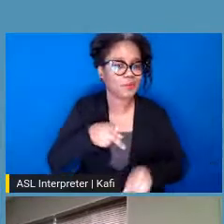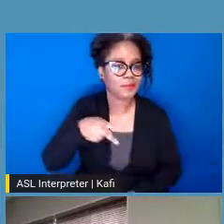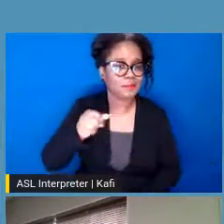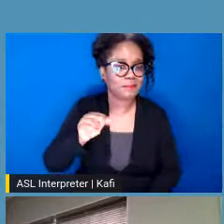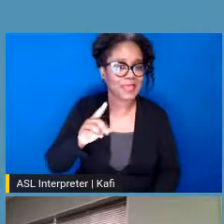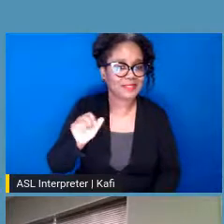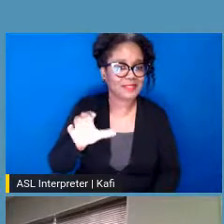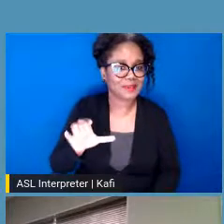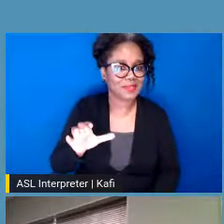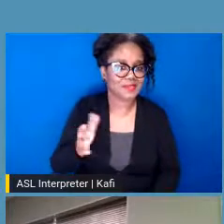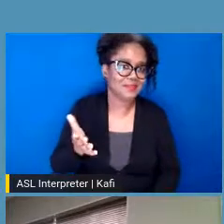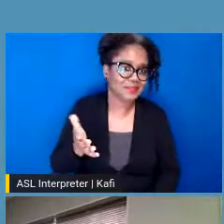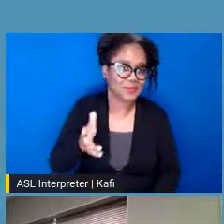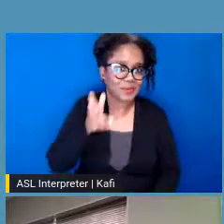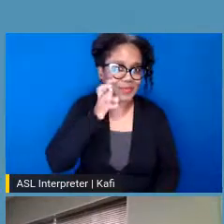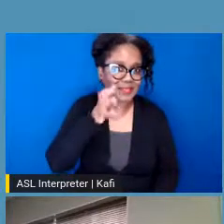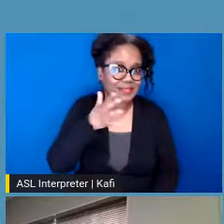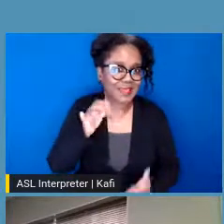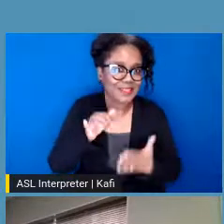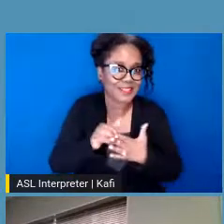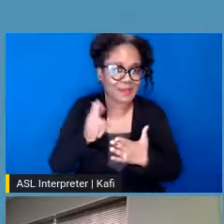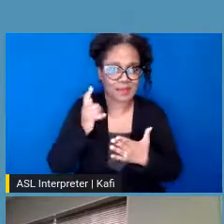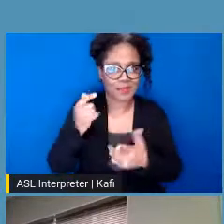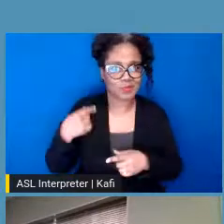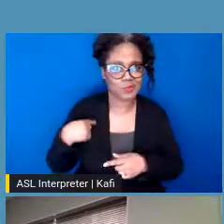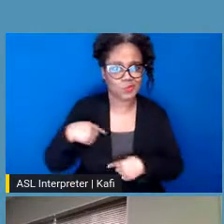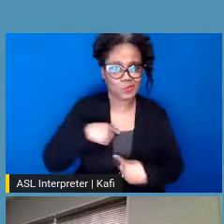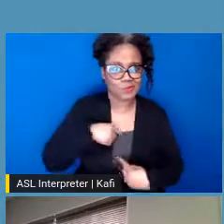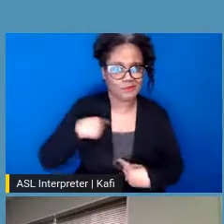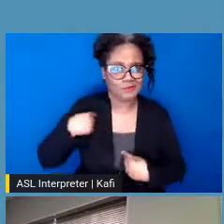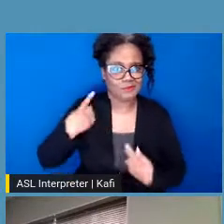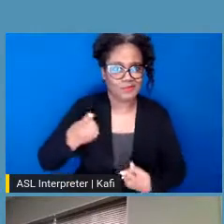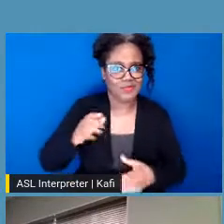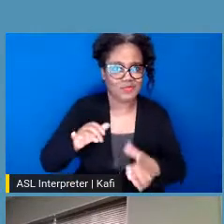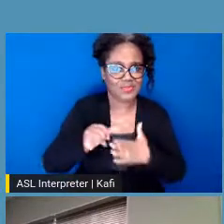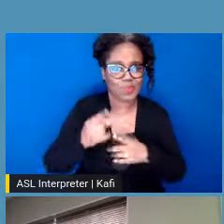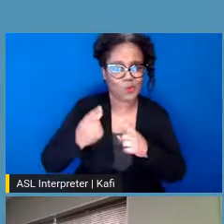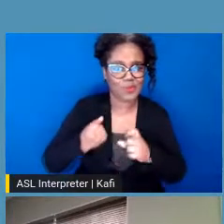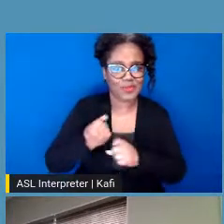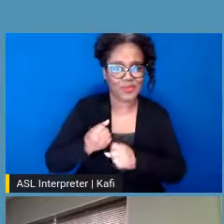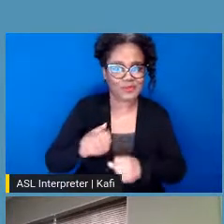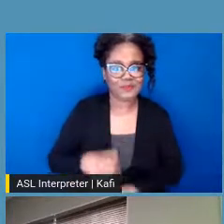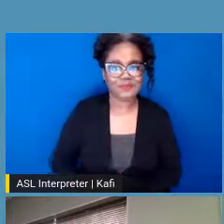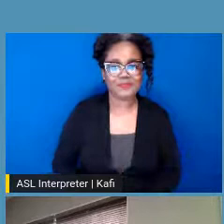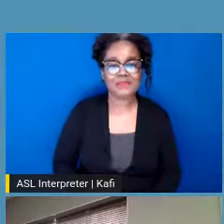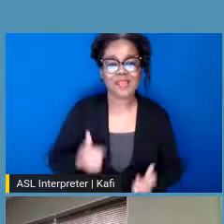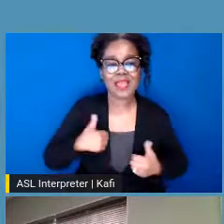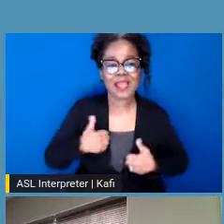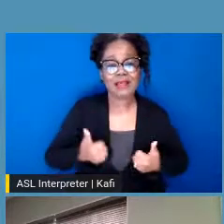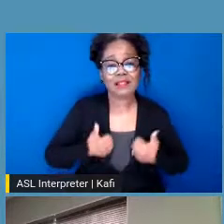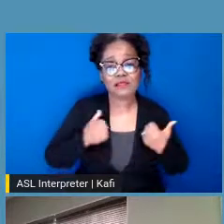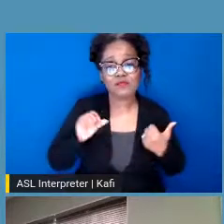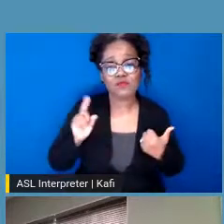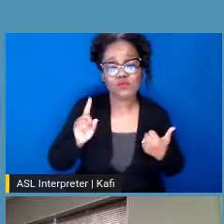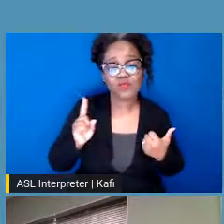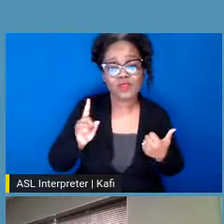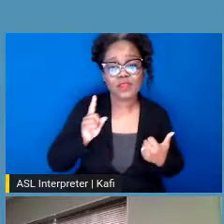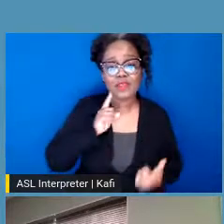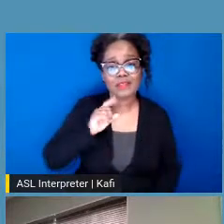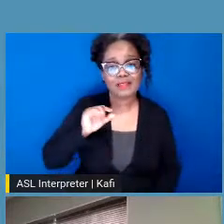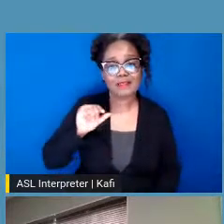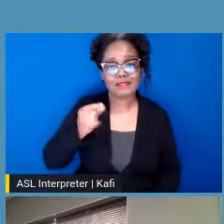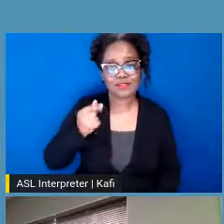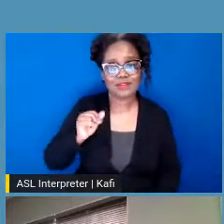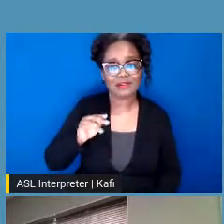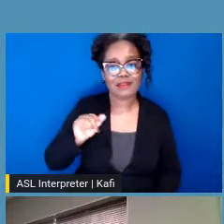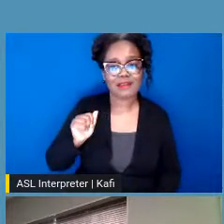right? So I live and work on the unceded territory of the Dena'ina people in South Central Alaska. I provided this